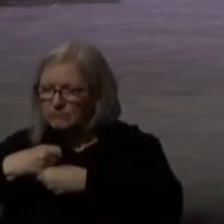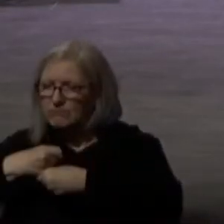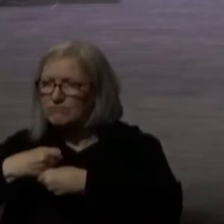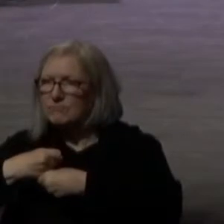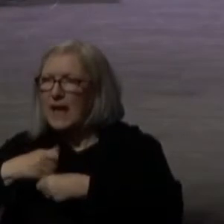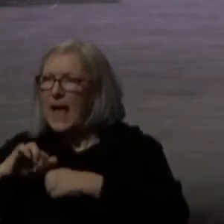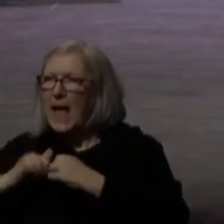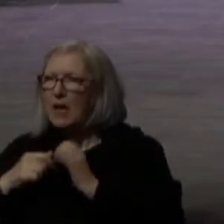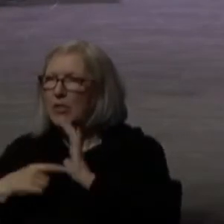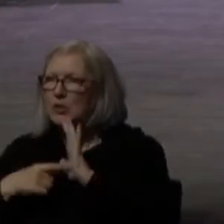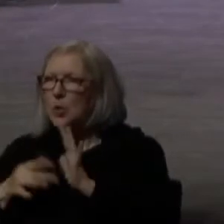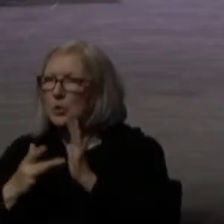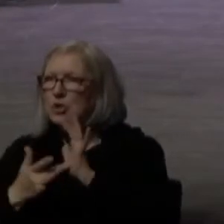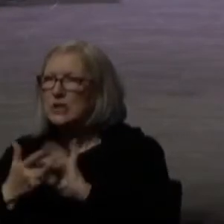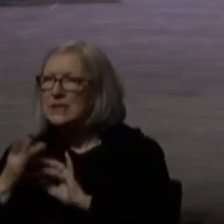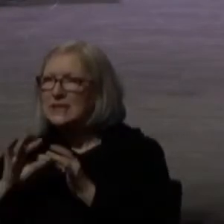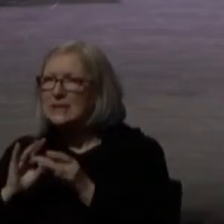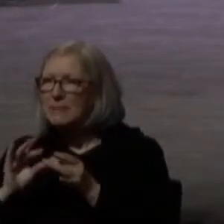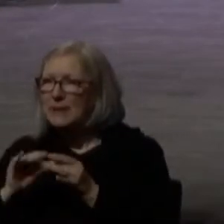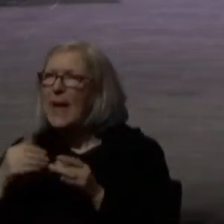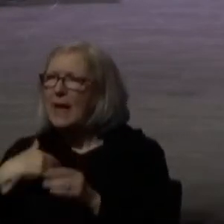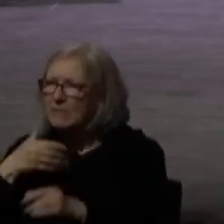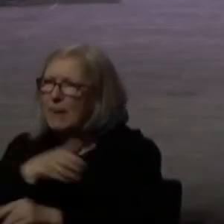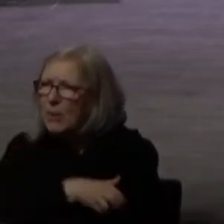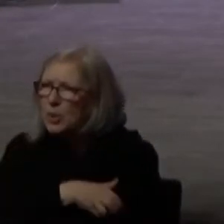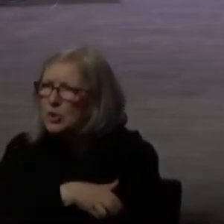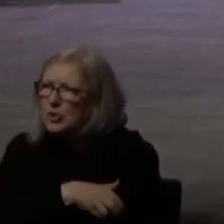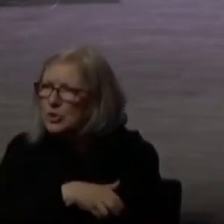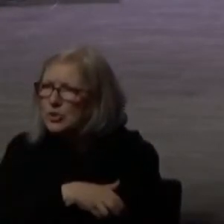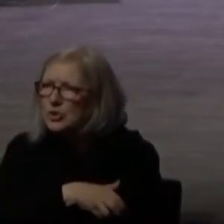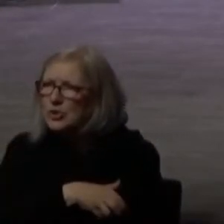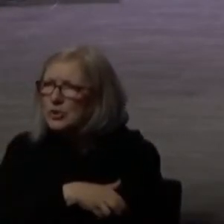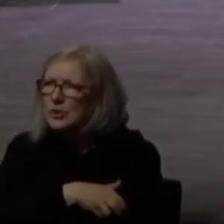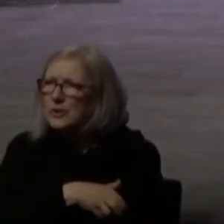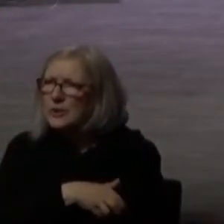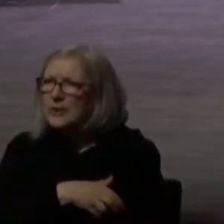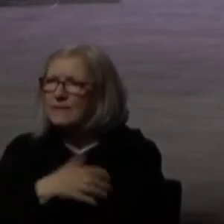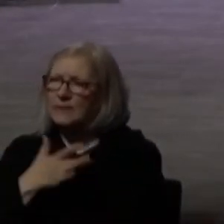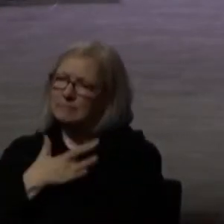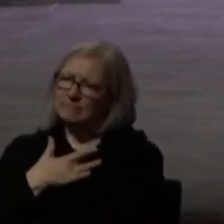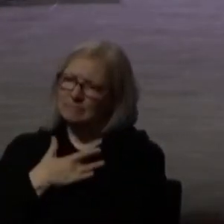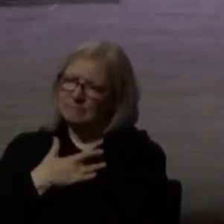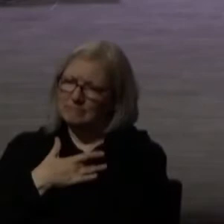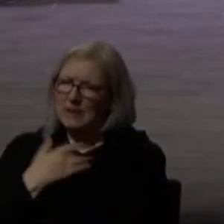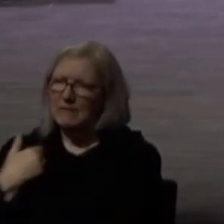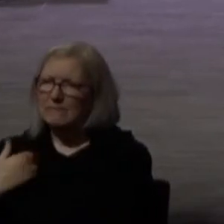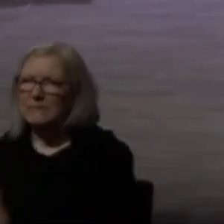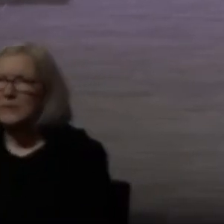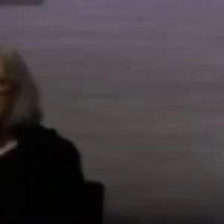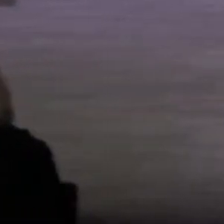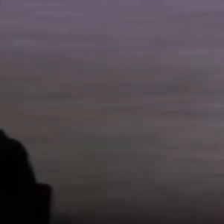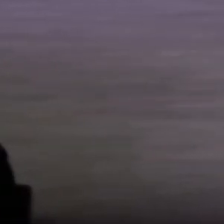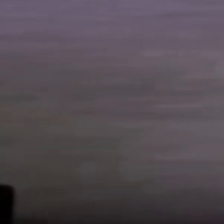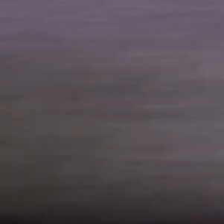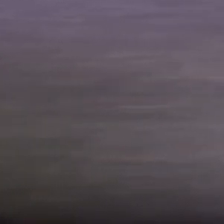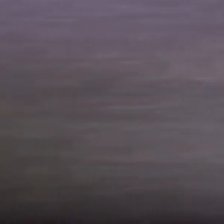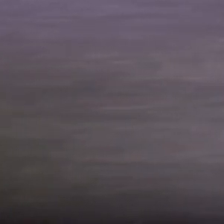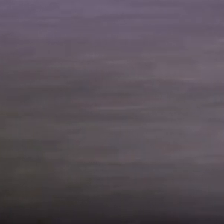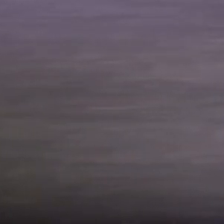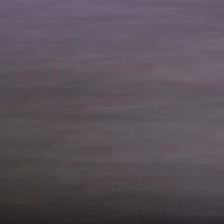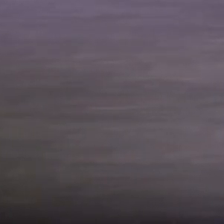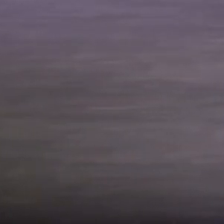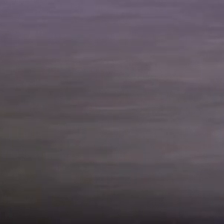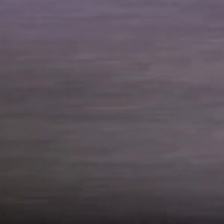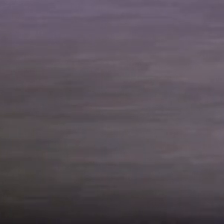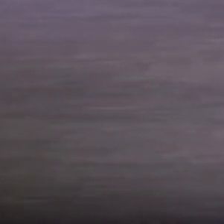represent Jesus speaking that has power to it and poignancy. So I'm going to read to you, but as I read to you, let's just kind of focus on the five things